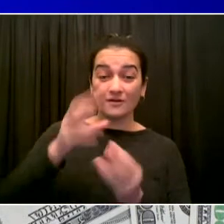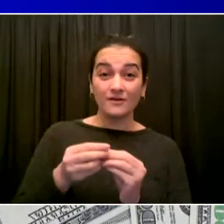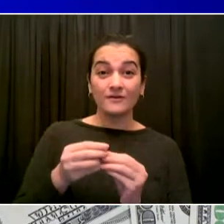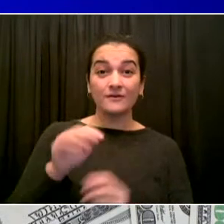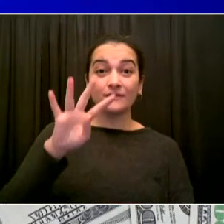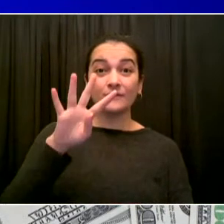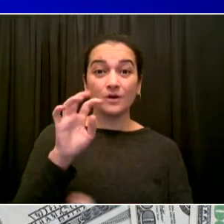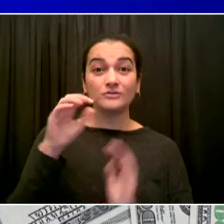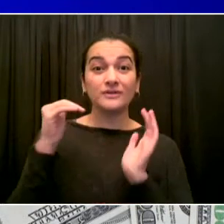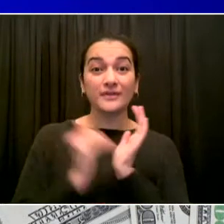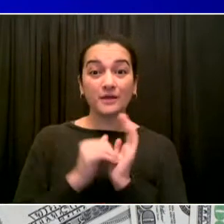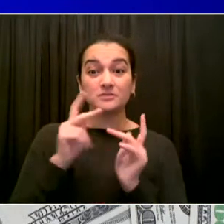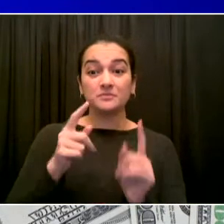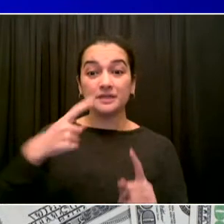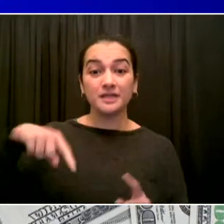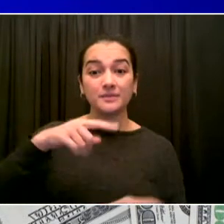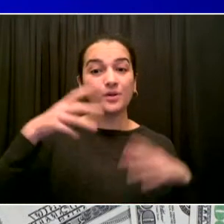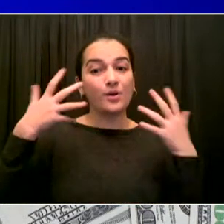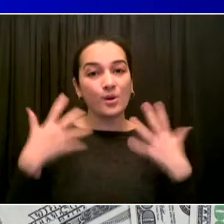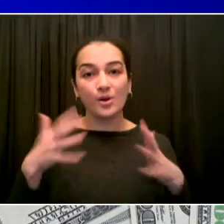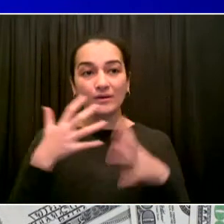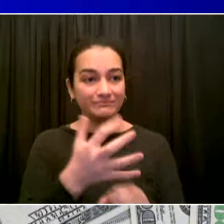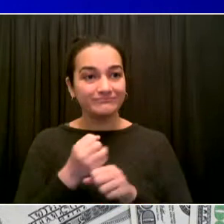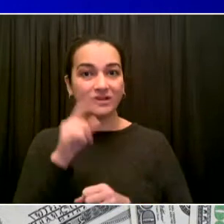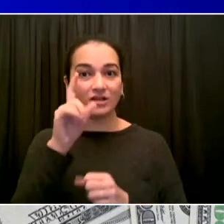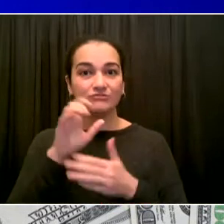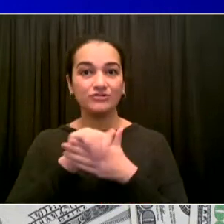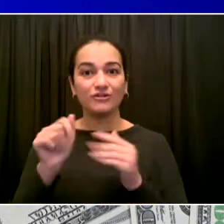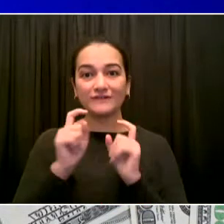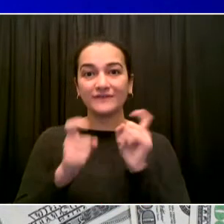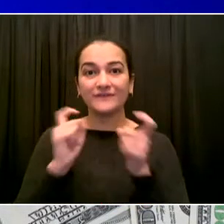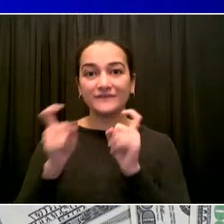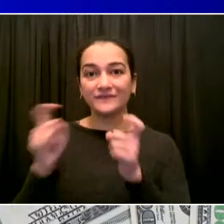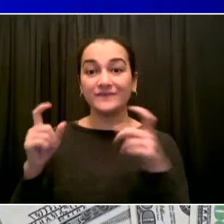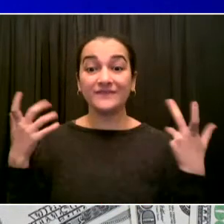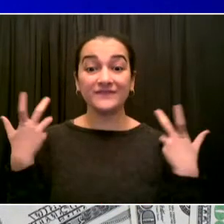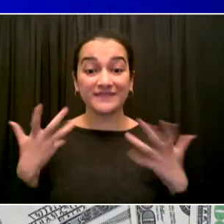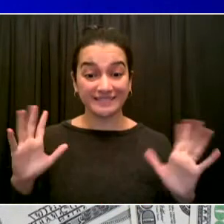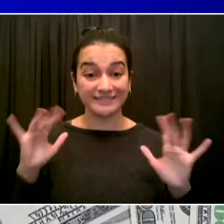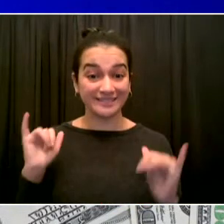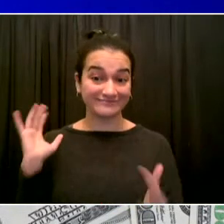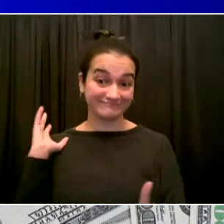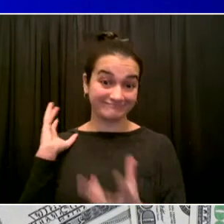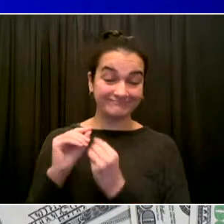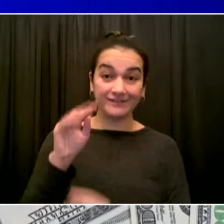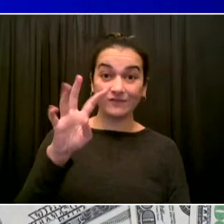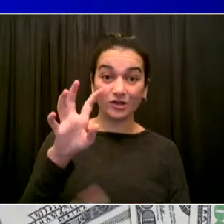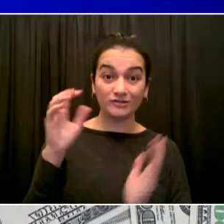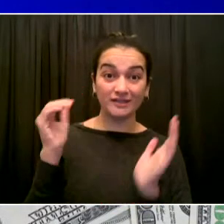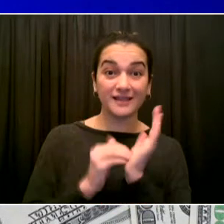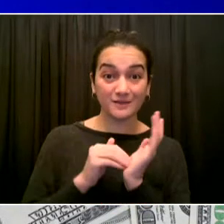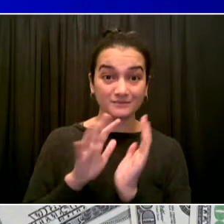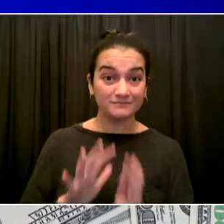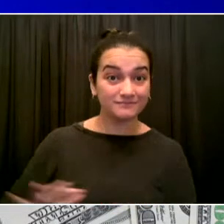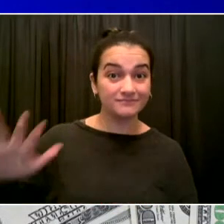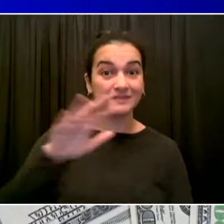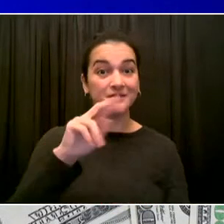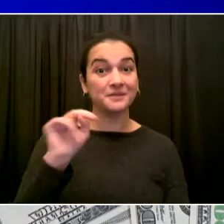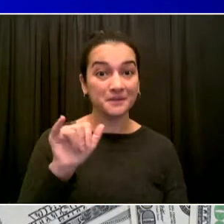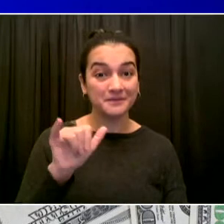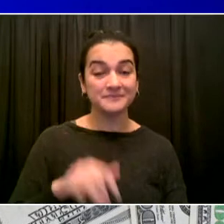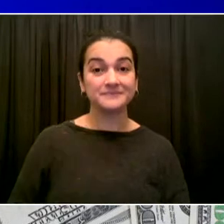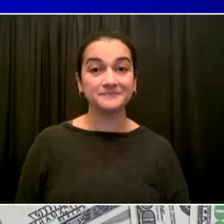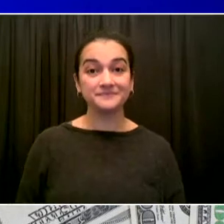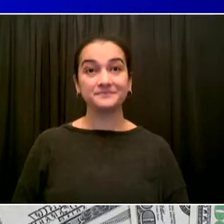incentive already. And I think a lot more are going to take advantage of it before the holidays. Amongst those